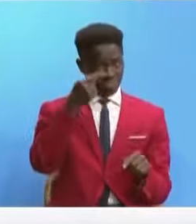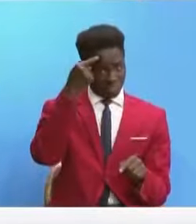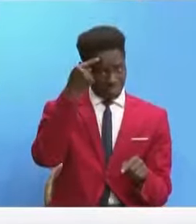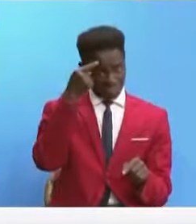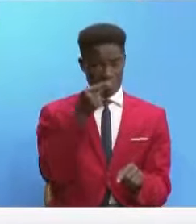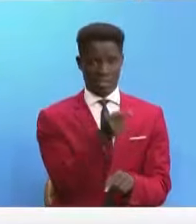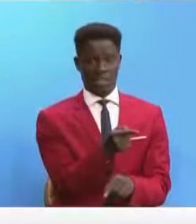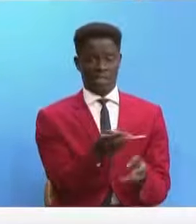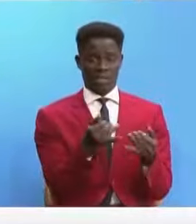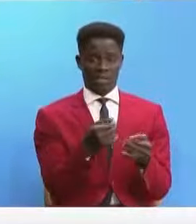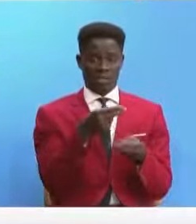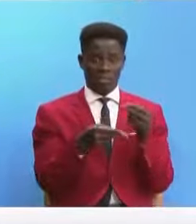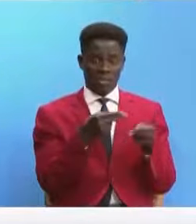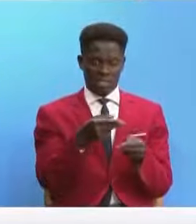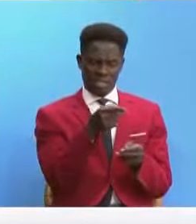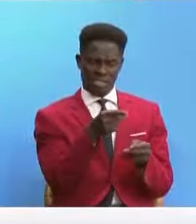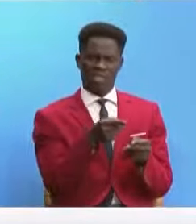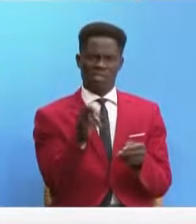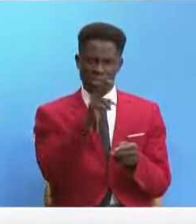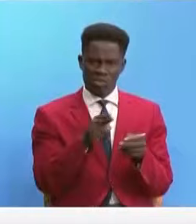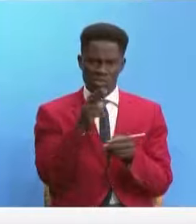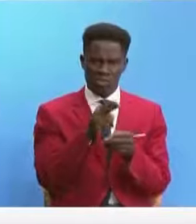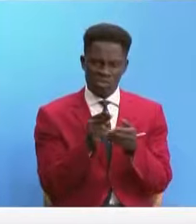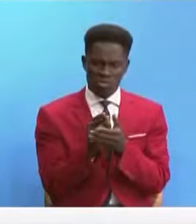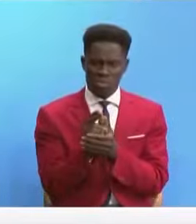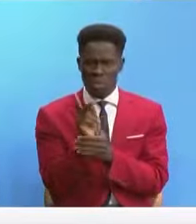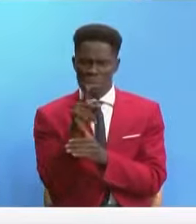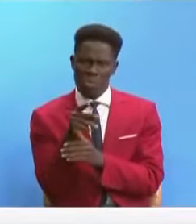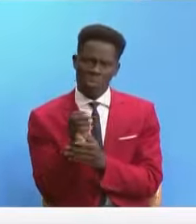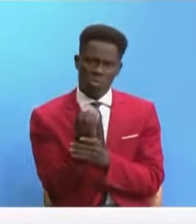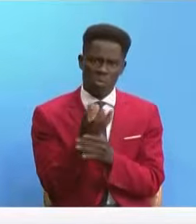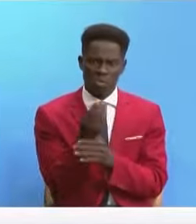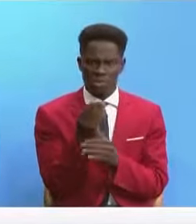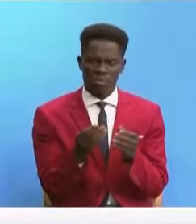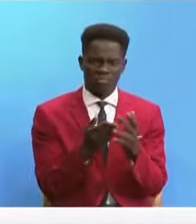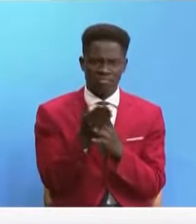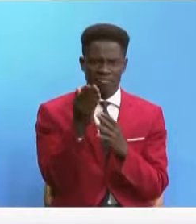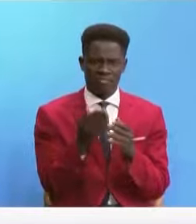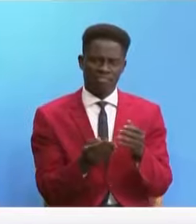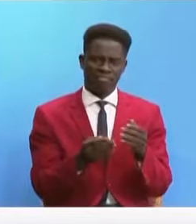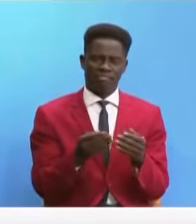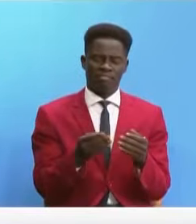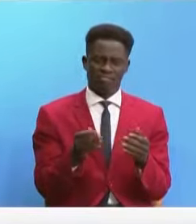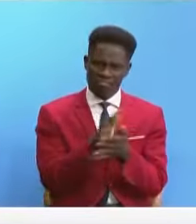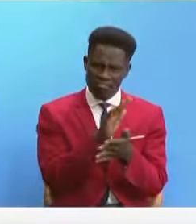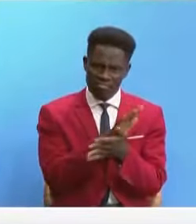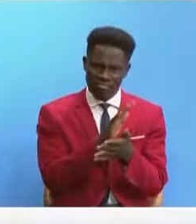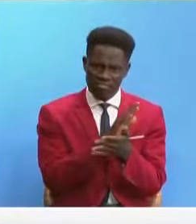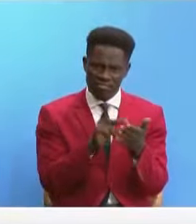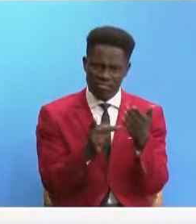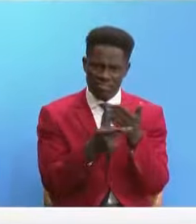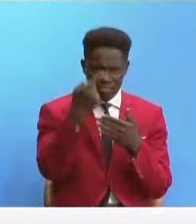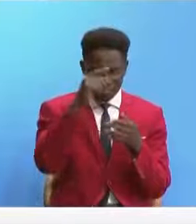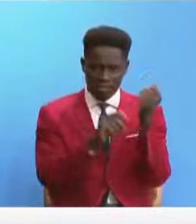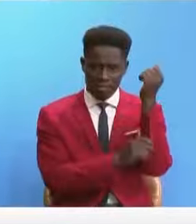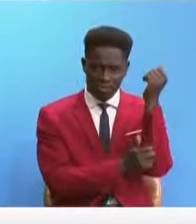maize under early maize program. Beatrice Mfula has more. Over 50 commercial farmers who were contracted by the